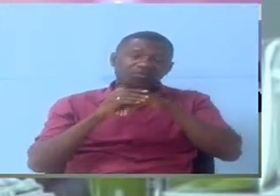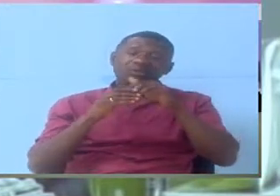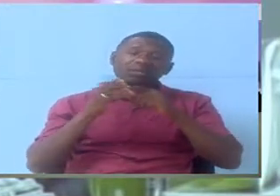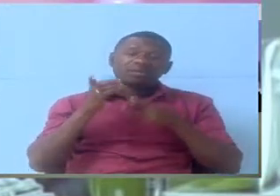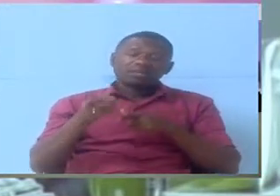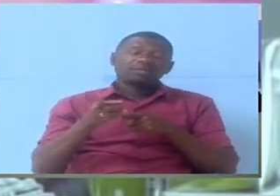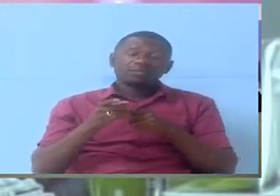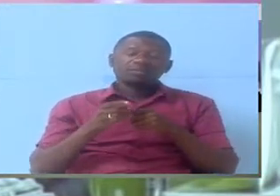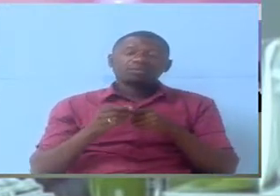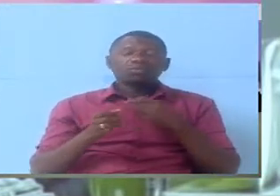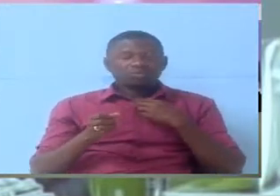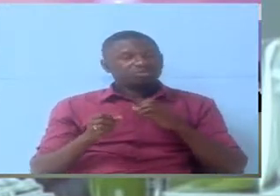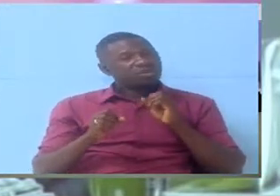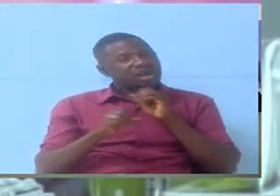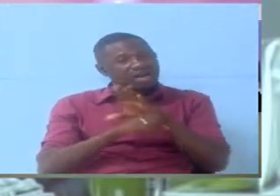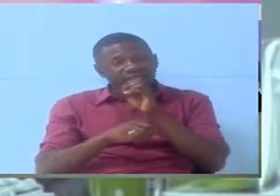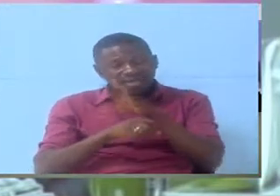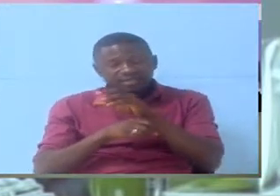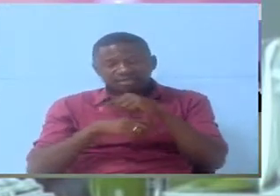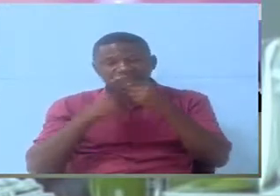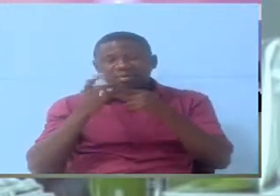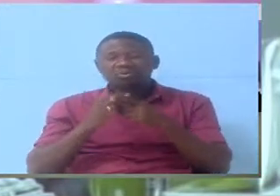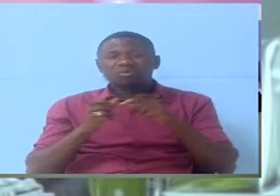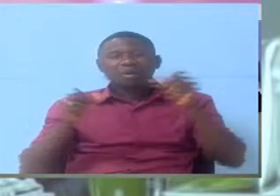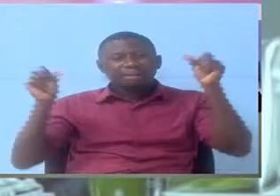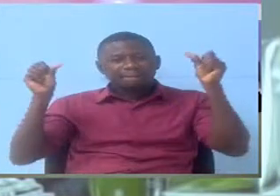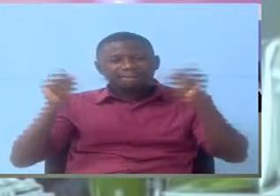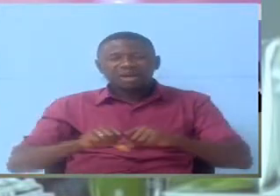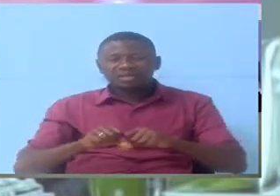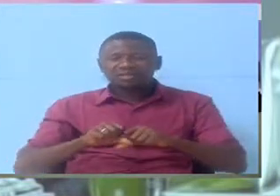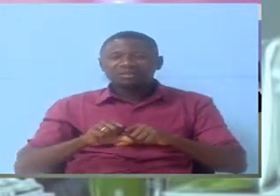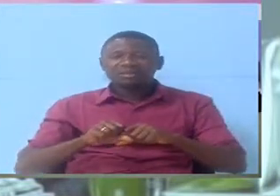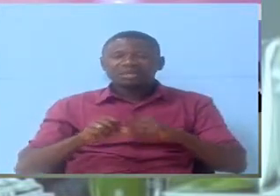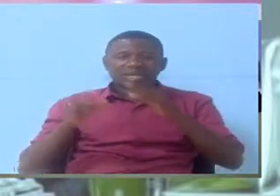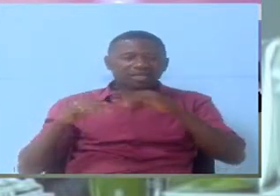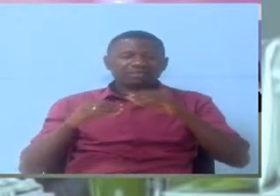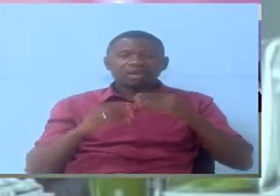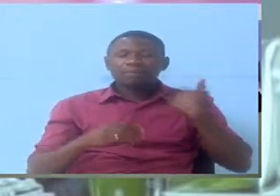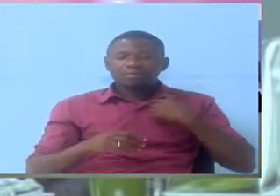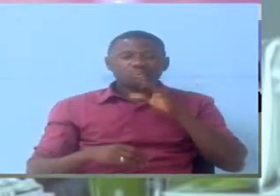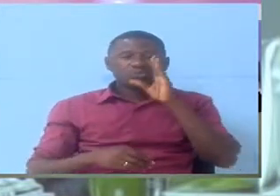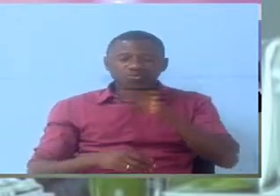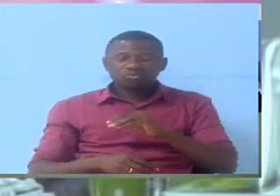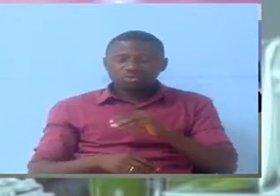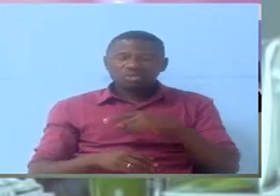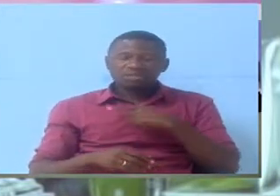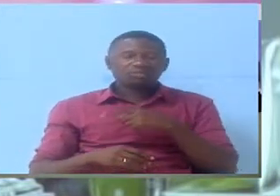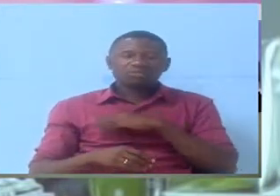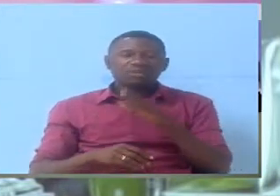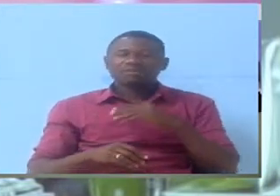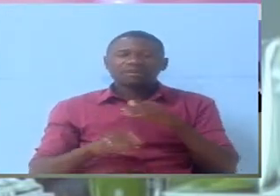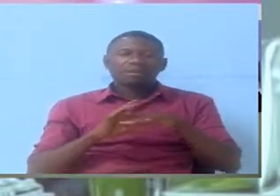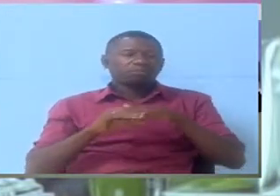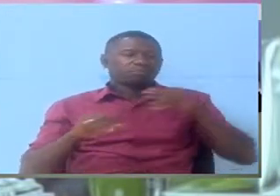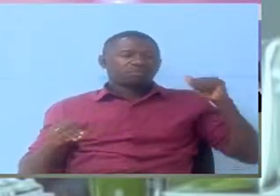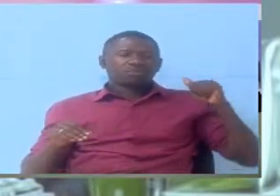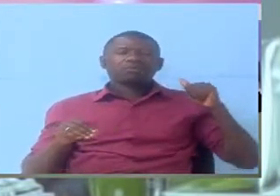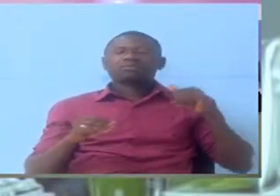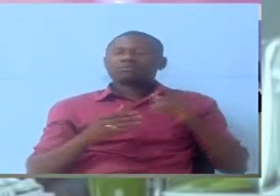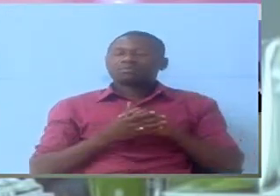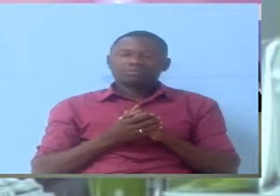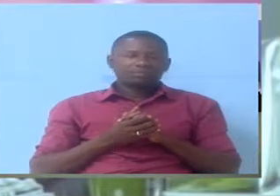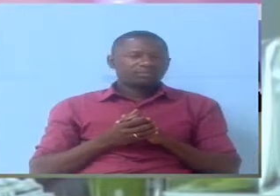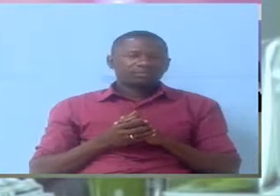to address impunity. Puru men ye kruya ke kafo ye kanakana la wonya puru kanake. We are not oblivious of